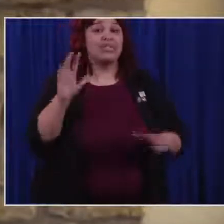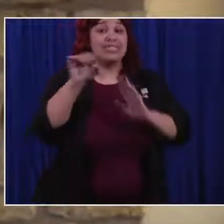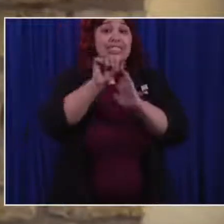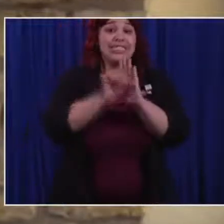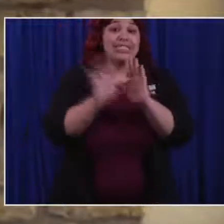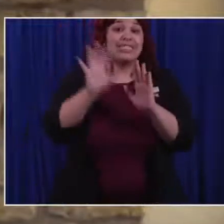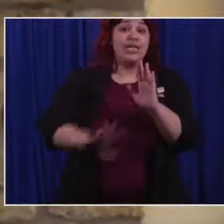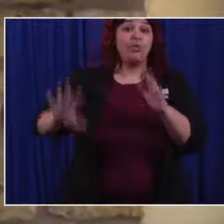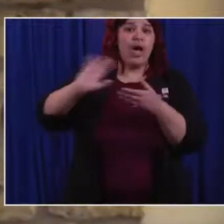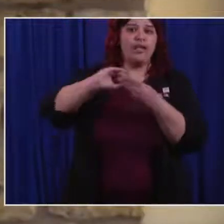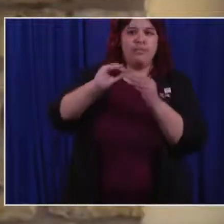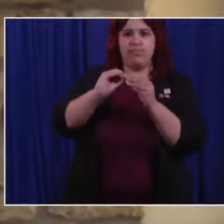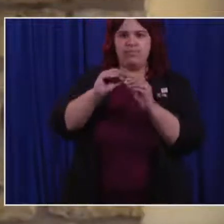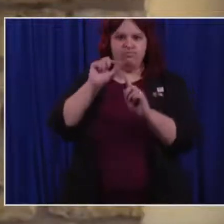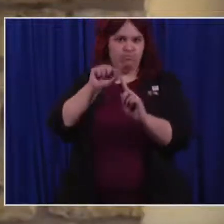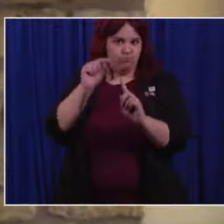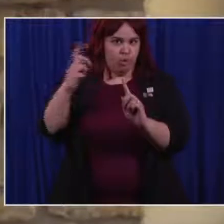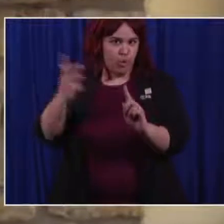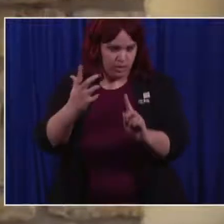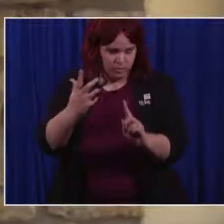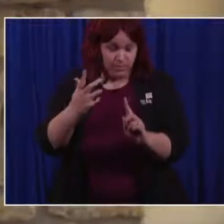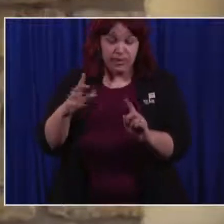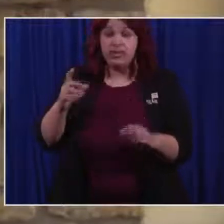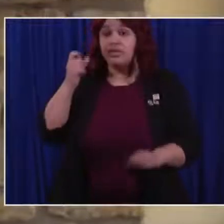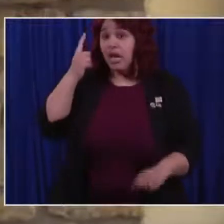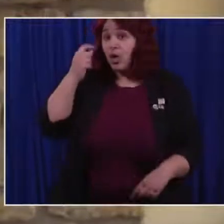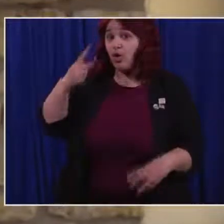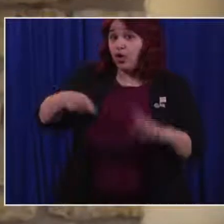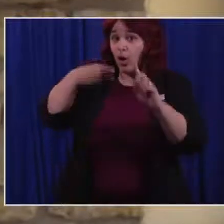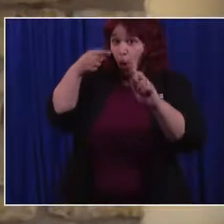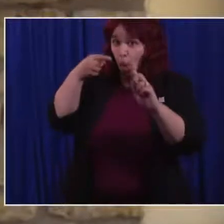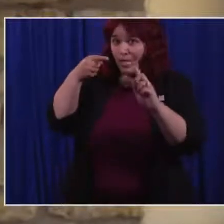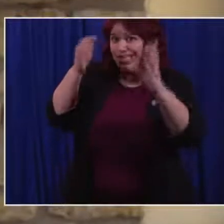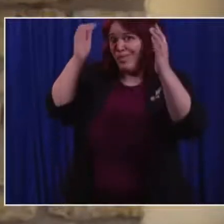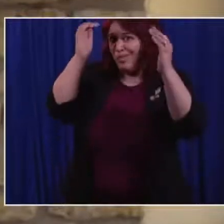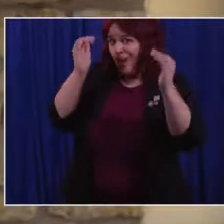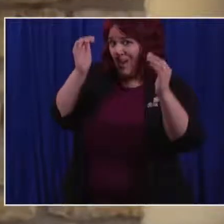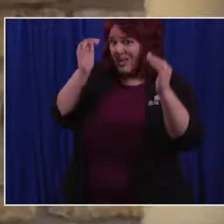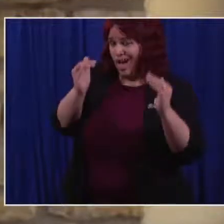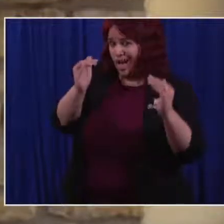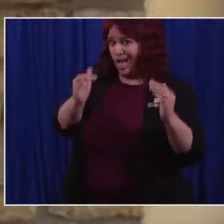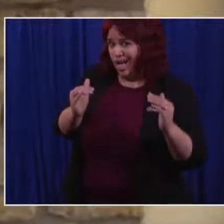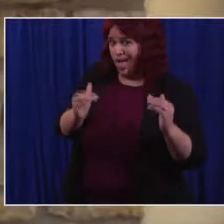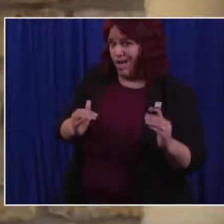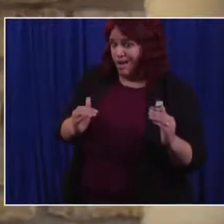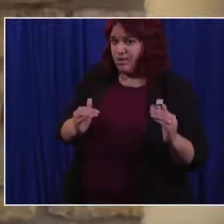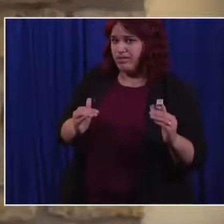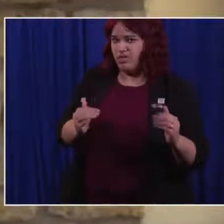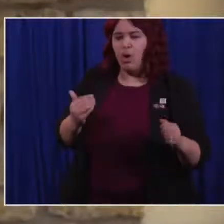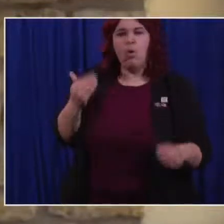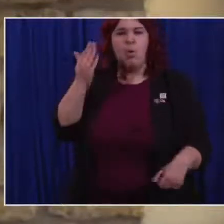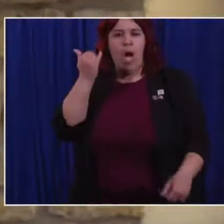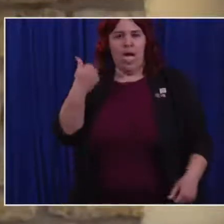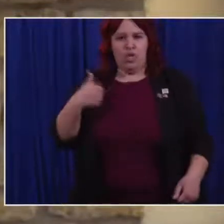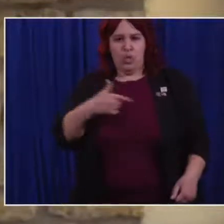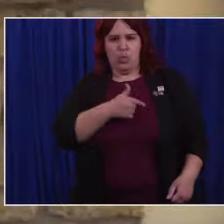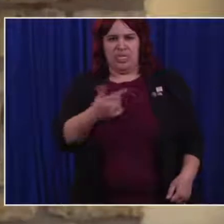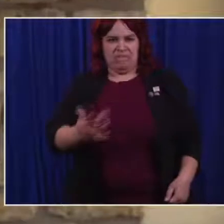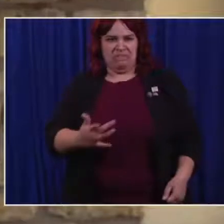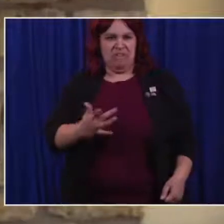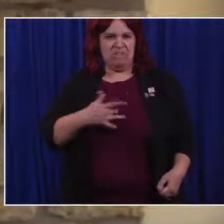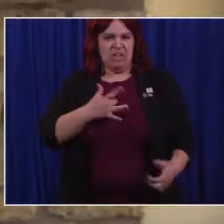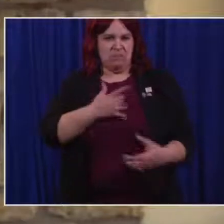to go down. And, you know, what's in favor of thinking that that will happen is that that's the trend